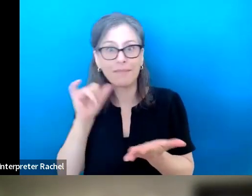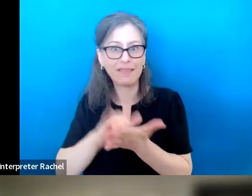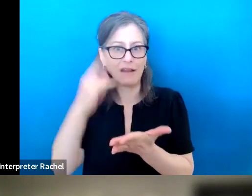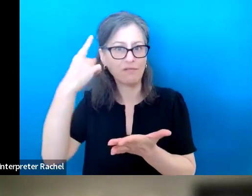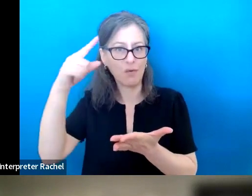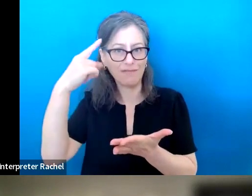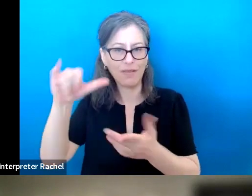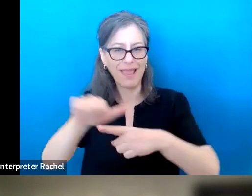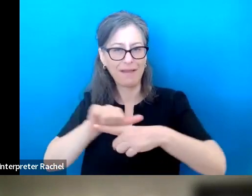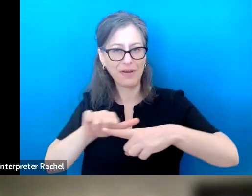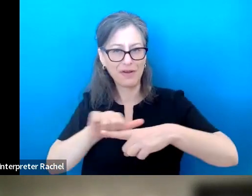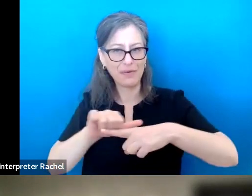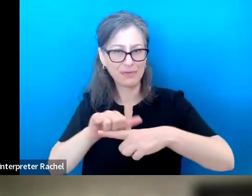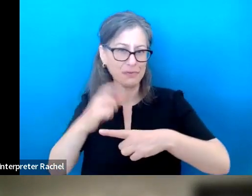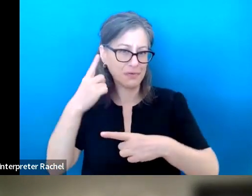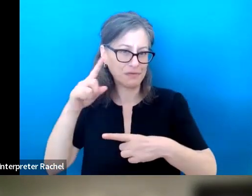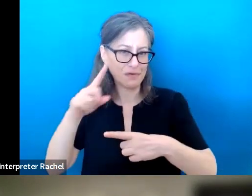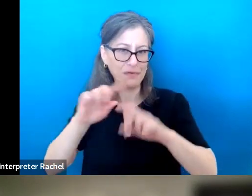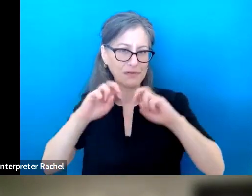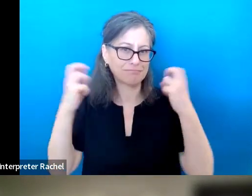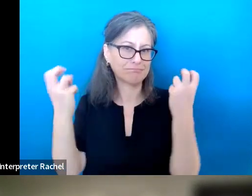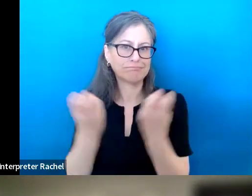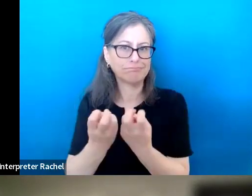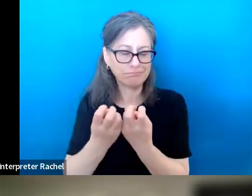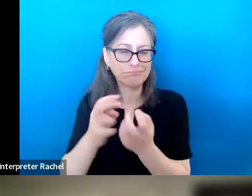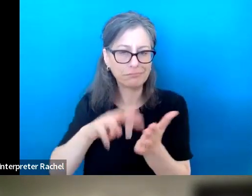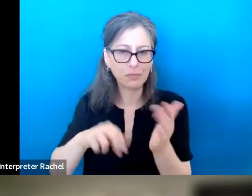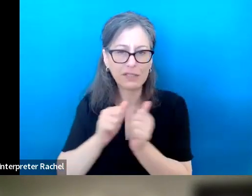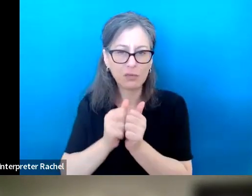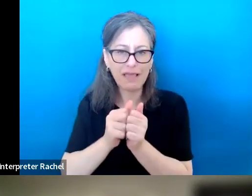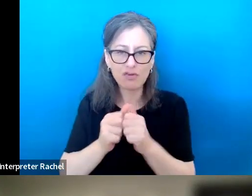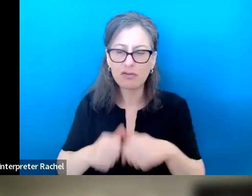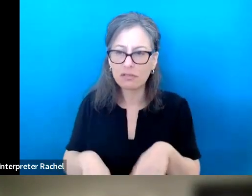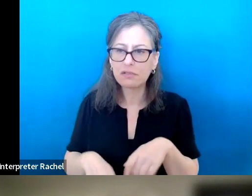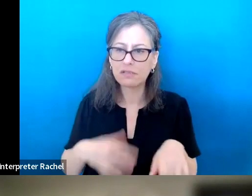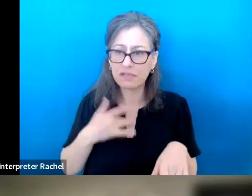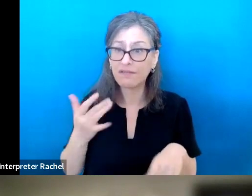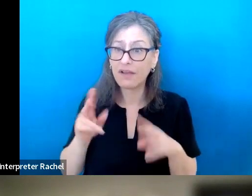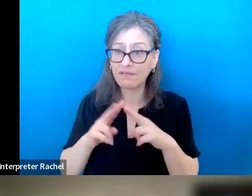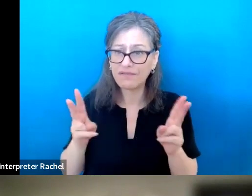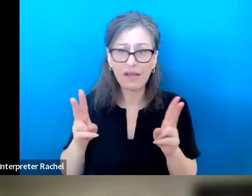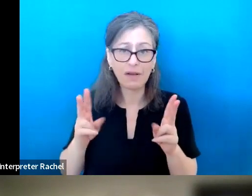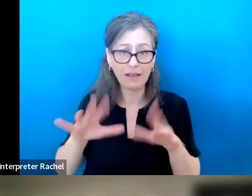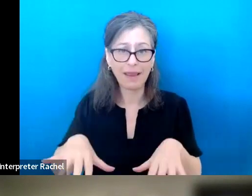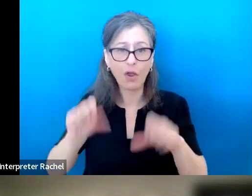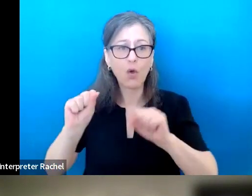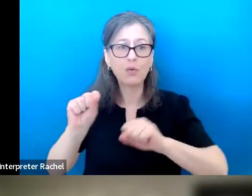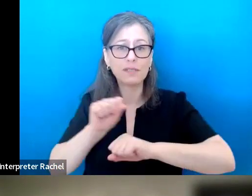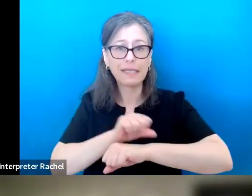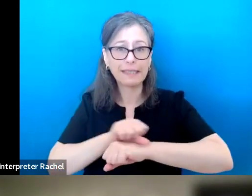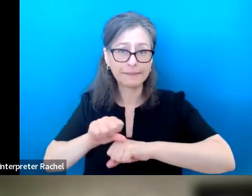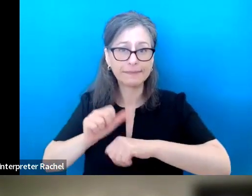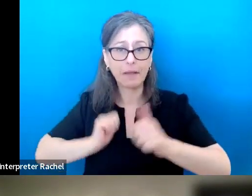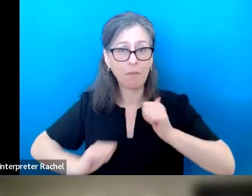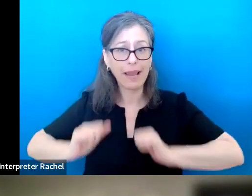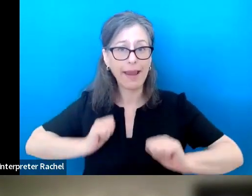rehearsal spaces are there for. As Anne said, it did feel very like putting on a play, you know, and the whole